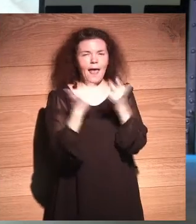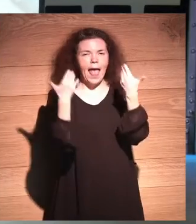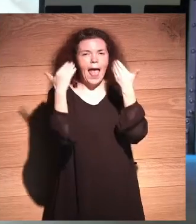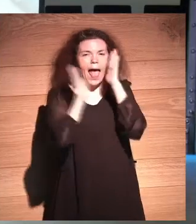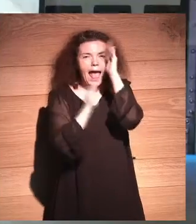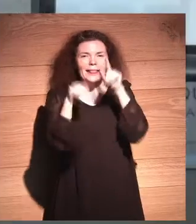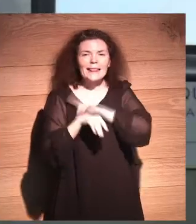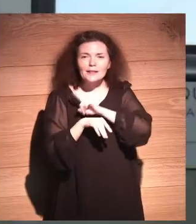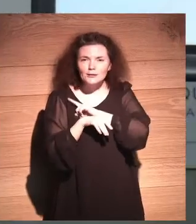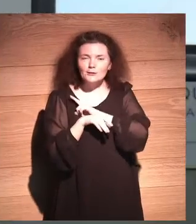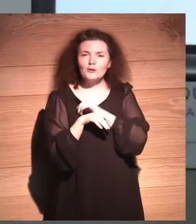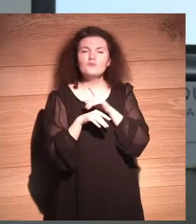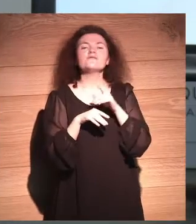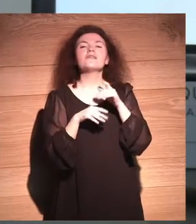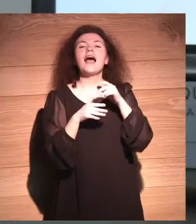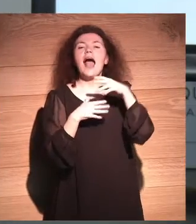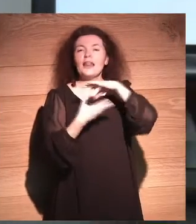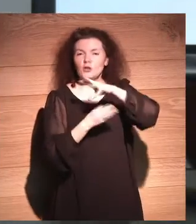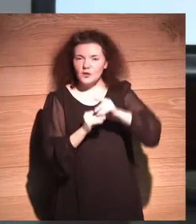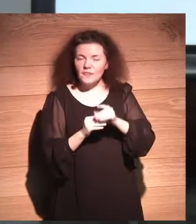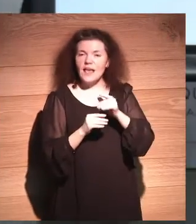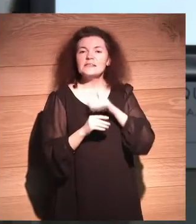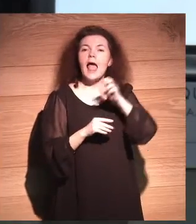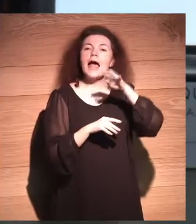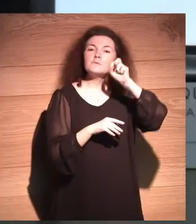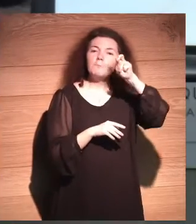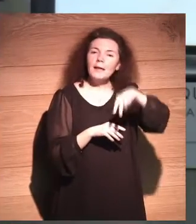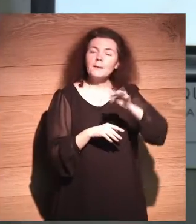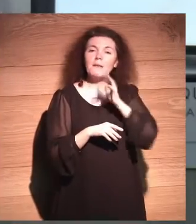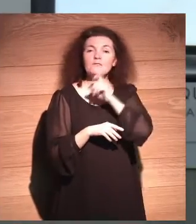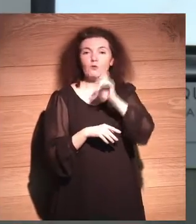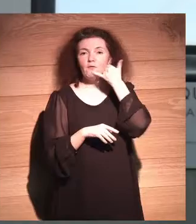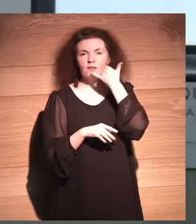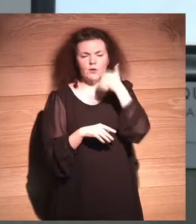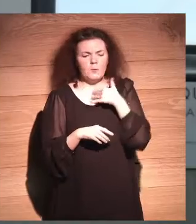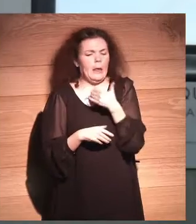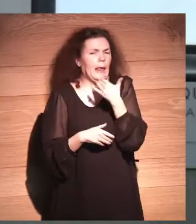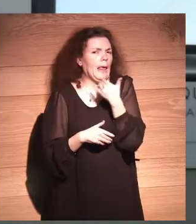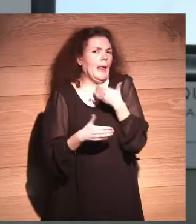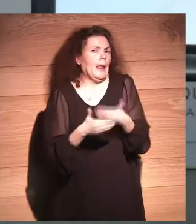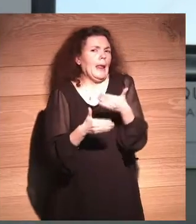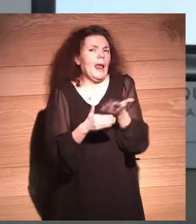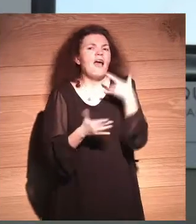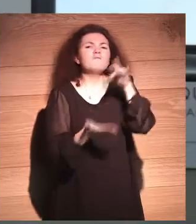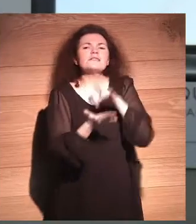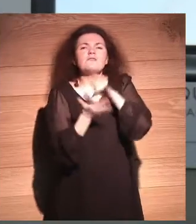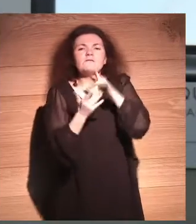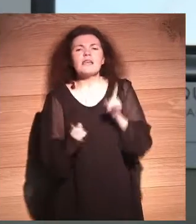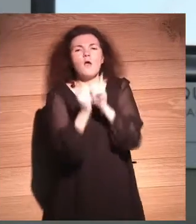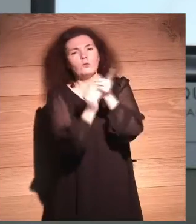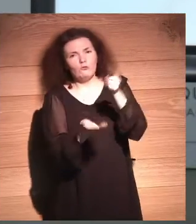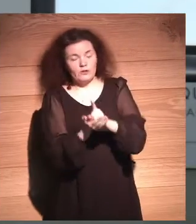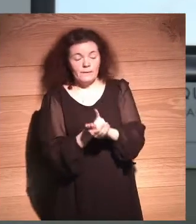edition. So pay attention to our newsletter, Aspen newsletter and Telefónica's newsletter, because you will have